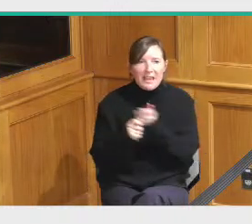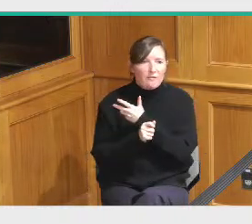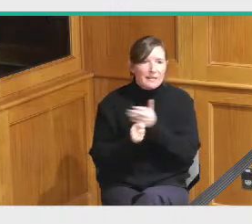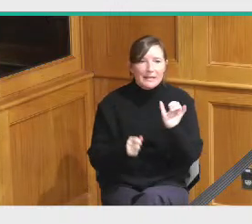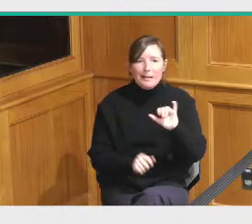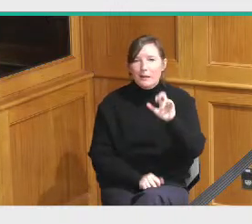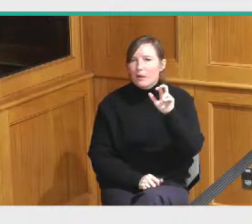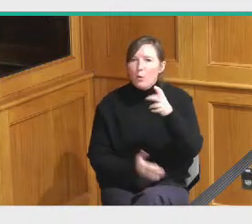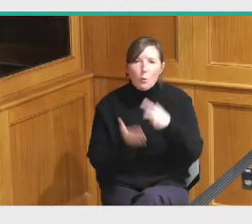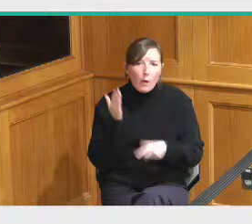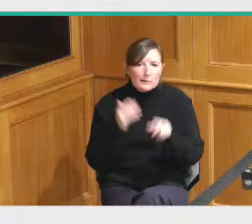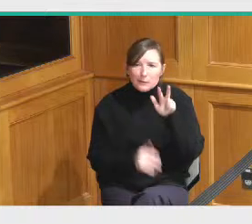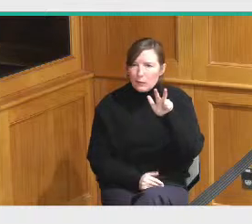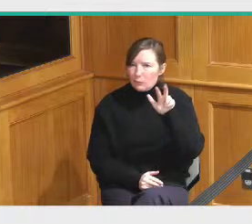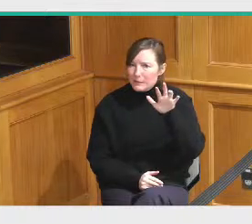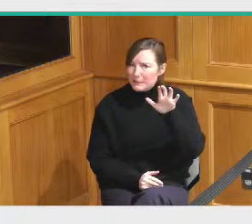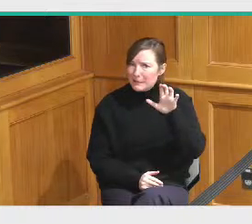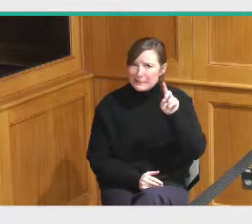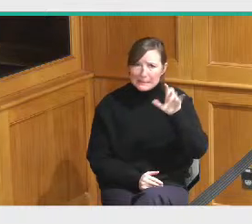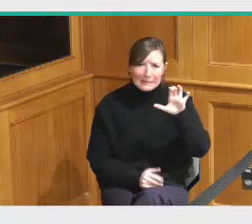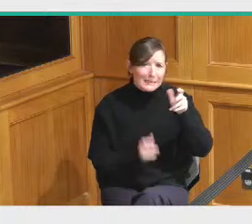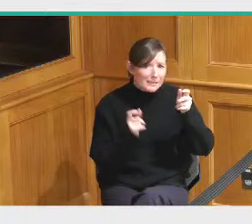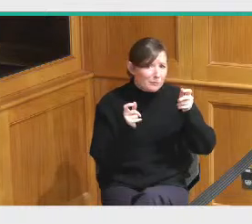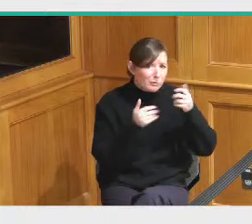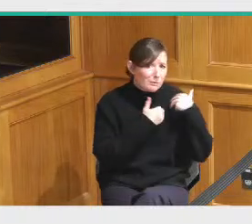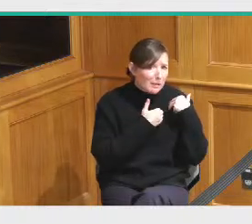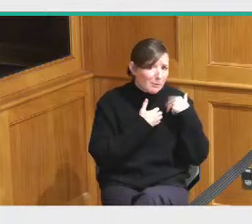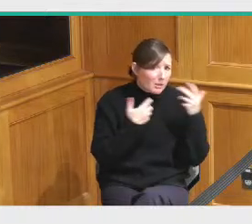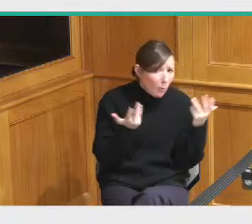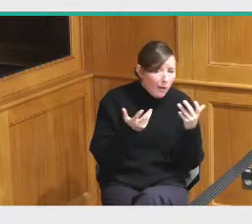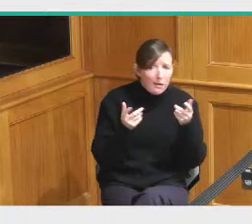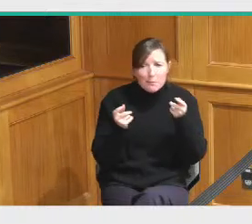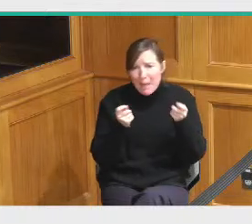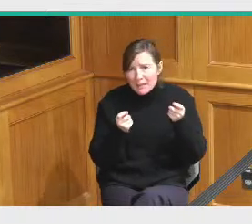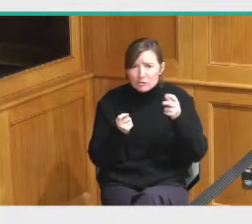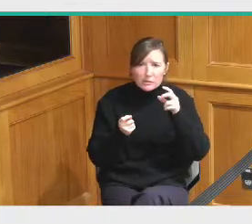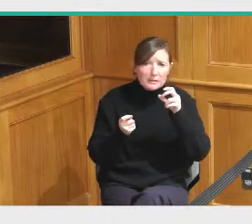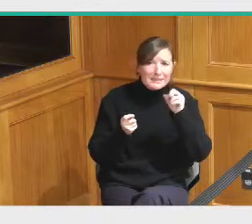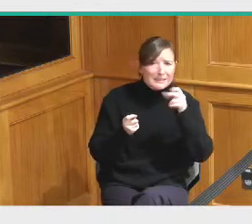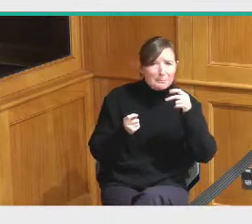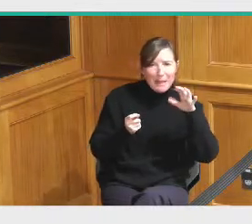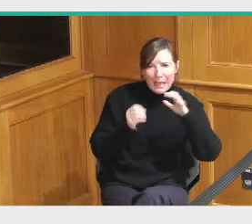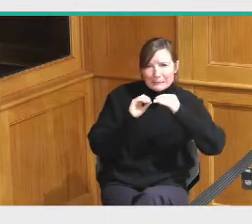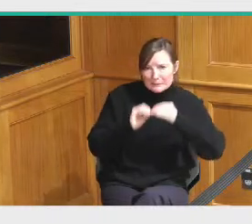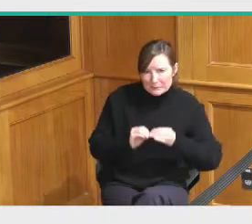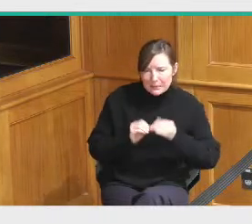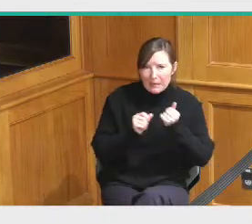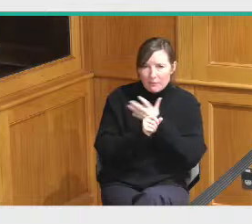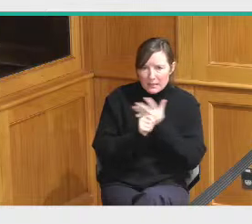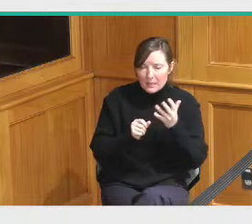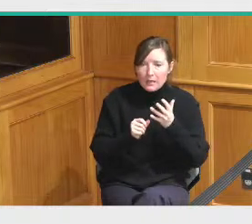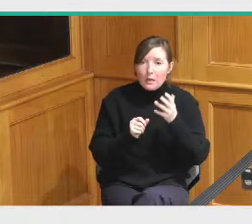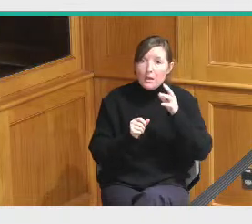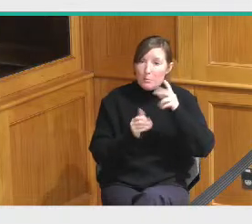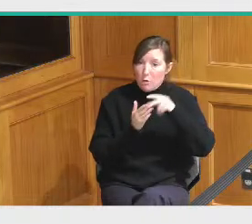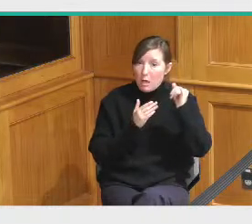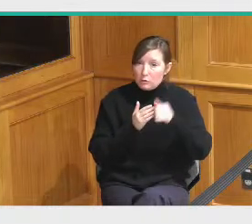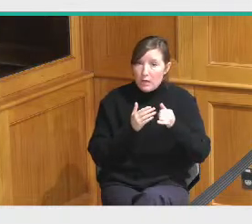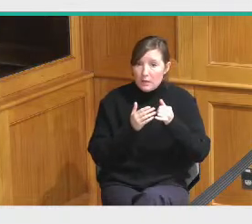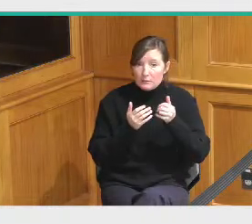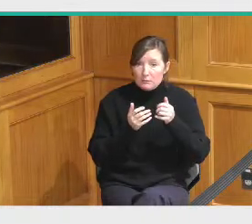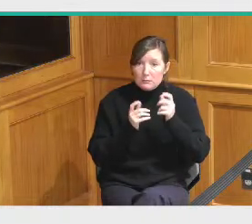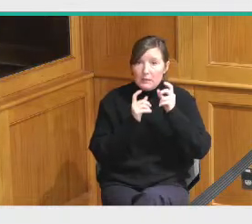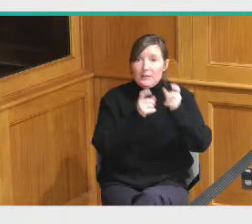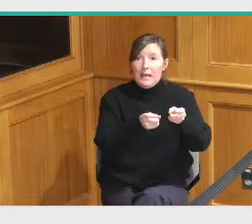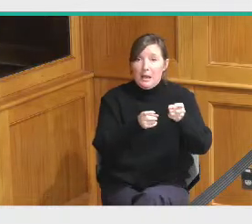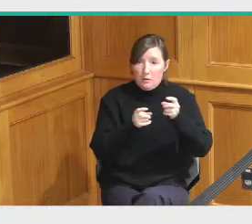3CDC's responsibility as manager for the preparation of the plans and specs for the project, bidding the projects out, overseeing construction and inspection of the